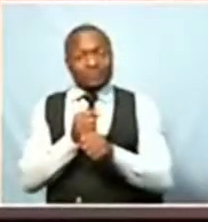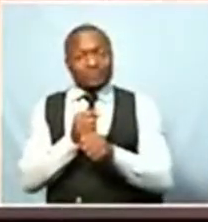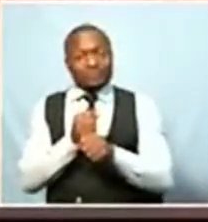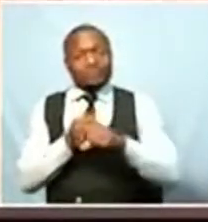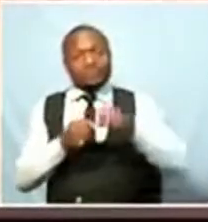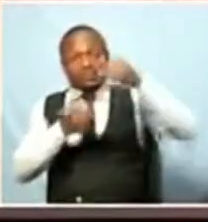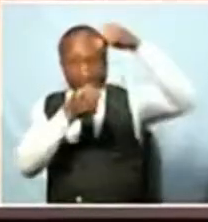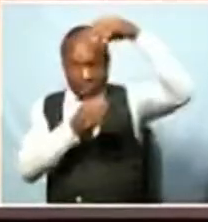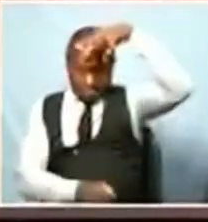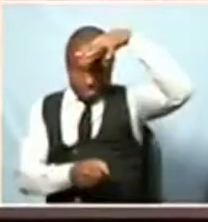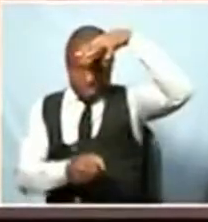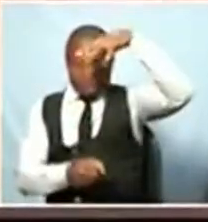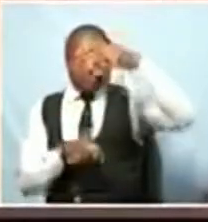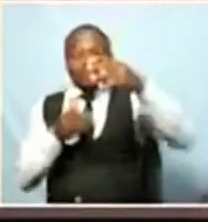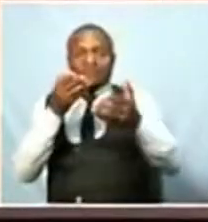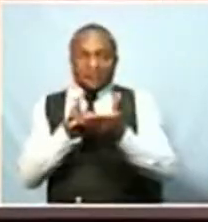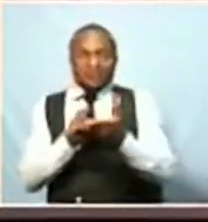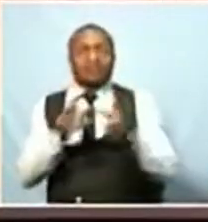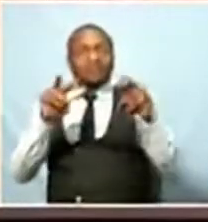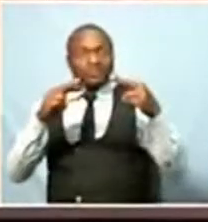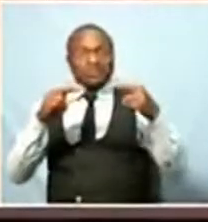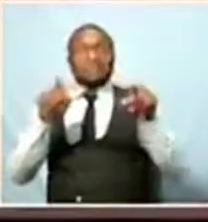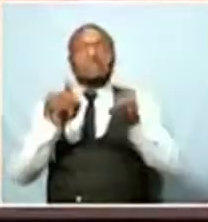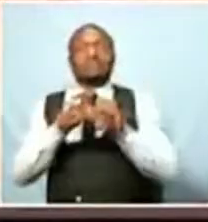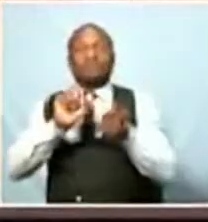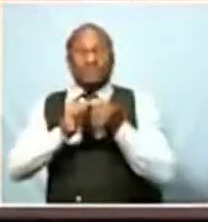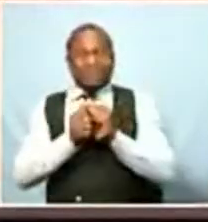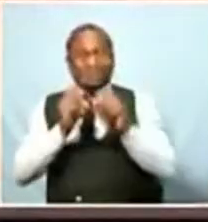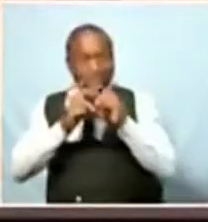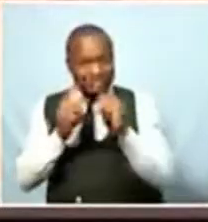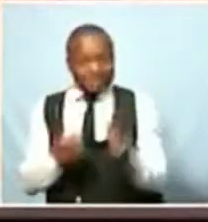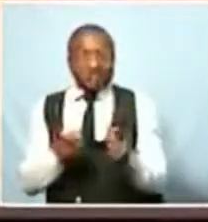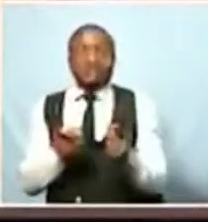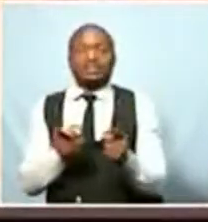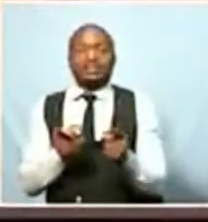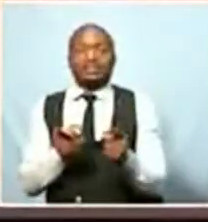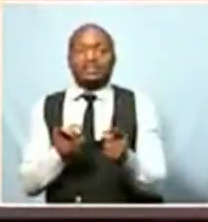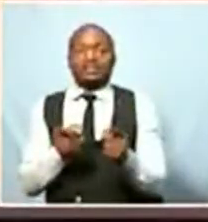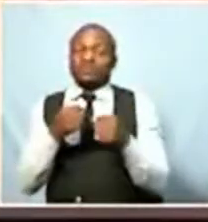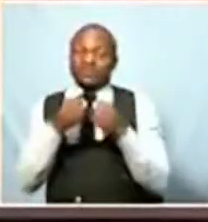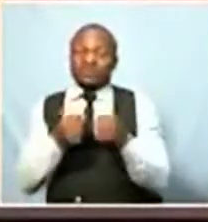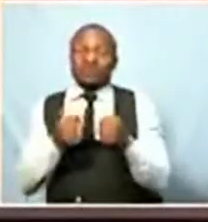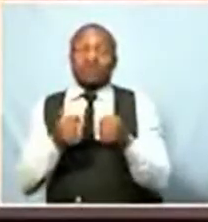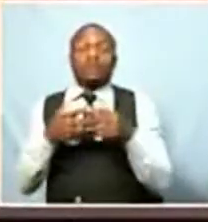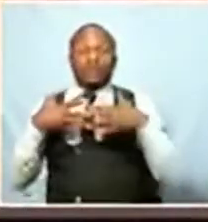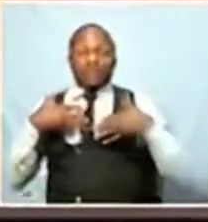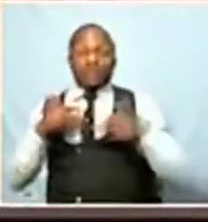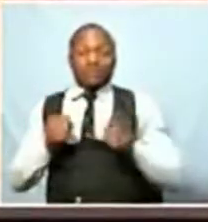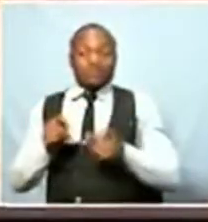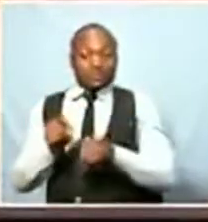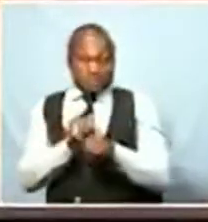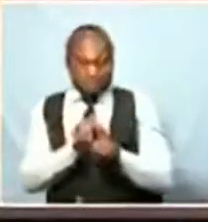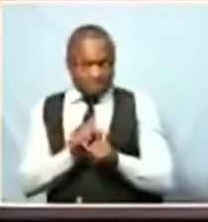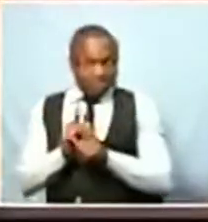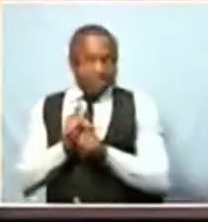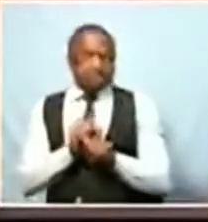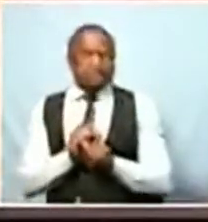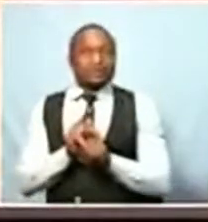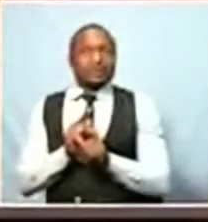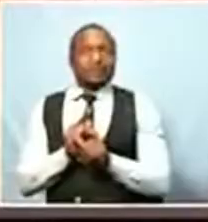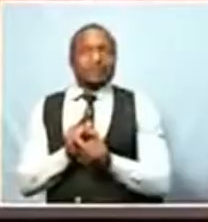problems, but it ended up being the backbone, of healthcare financing, as